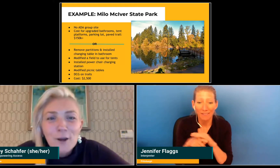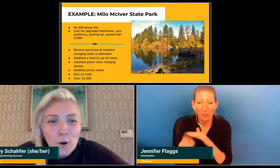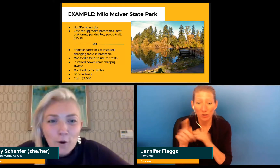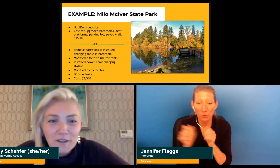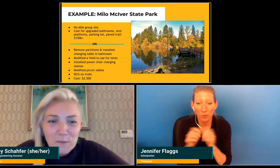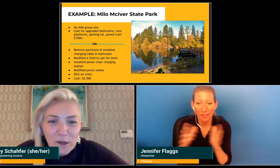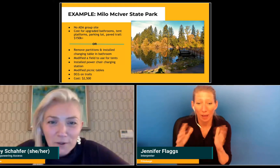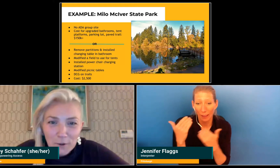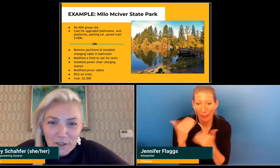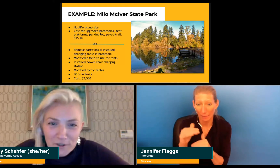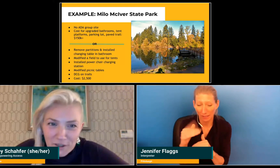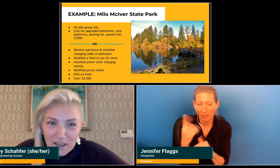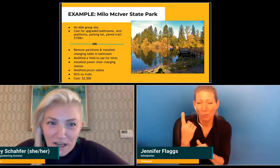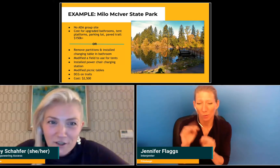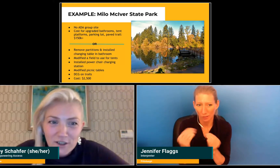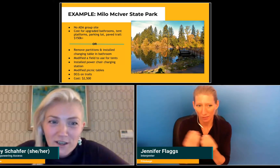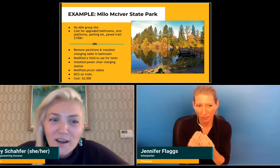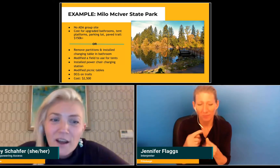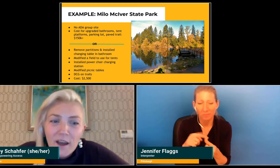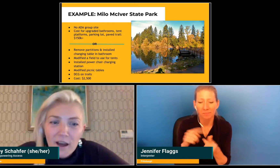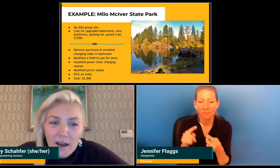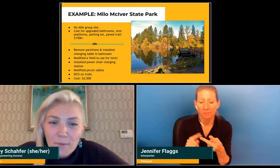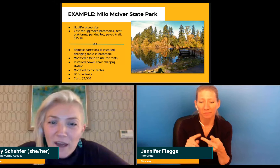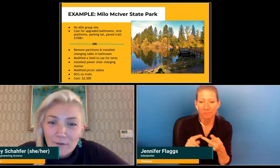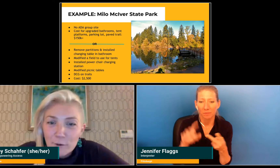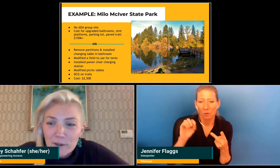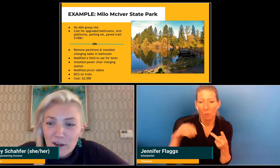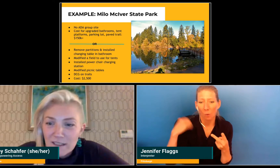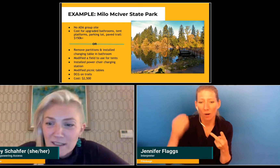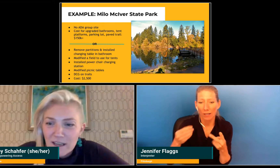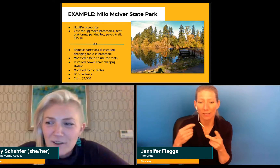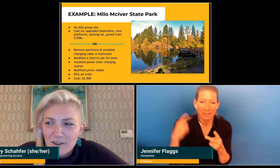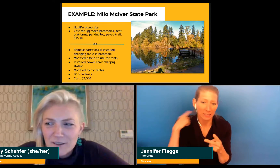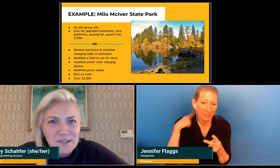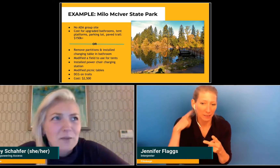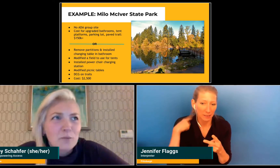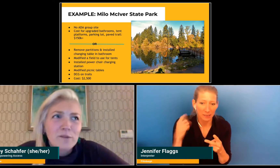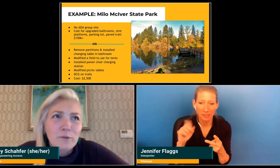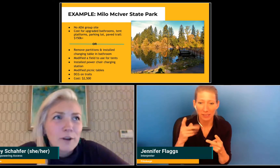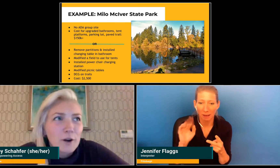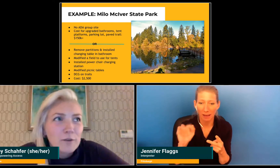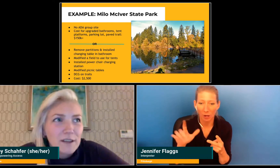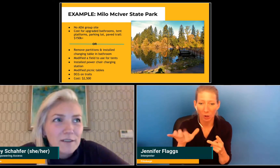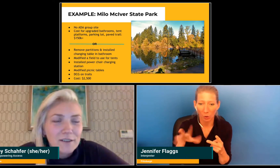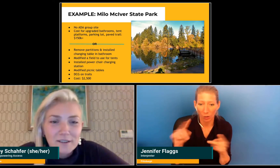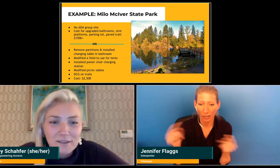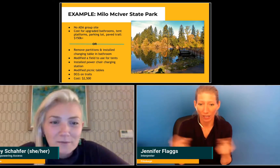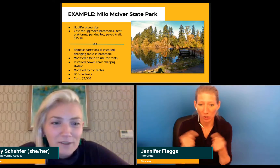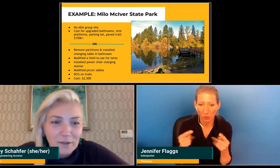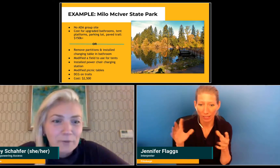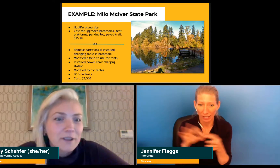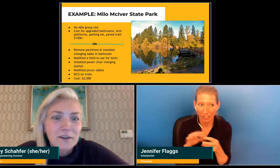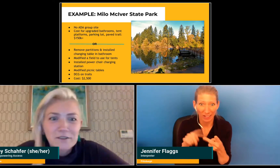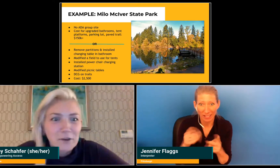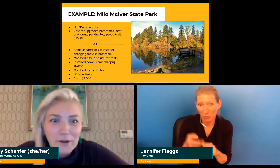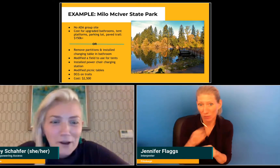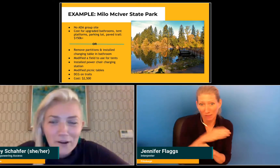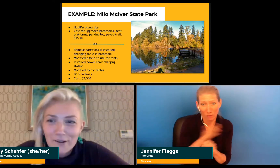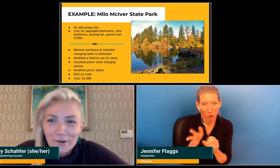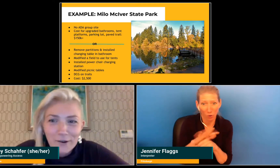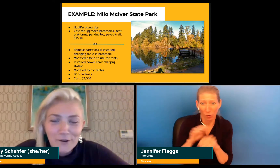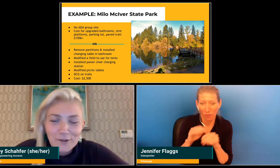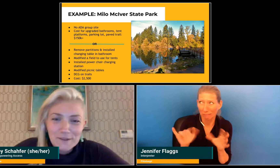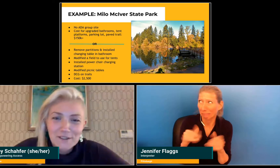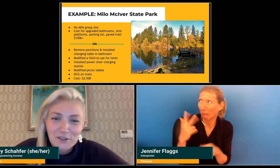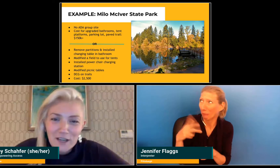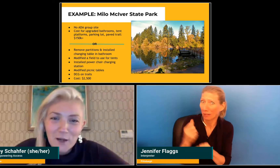and Oregon Spinal Cord Injury Connection. Everyone got together. This is like before COVID. I feel like it's like 3 years ago now. I